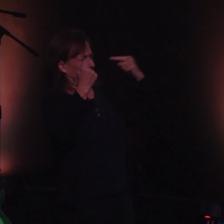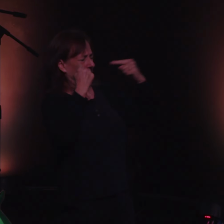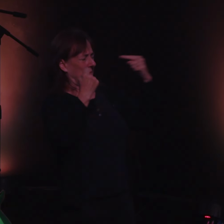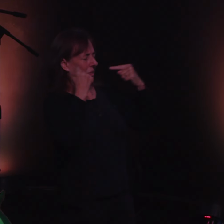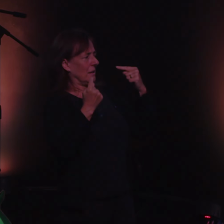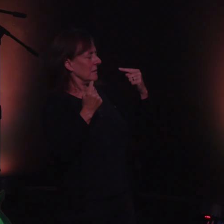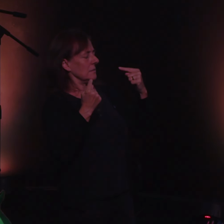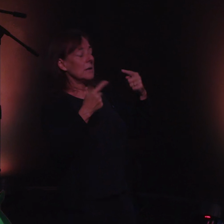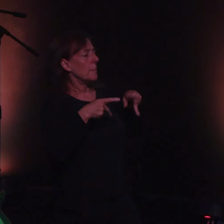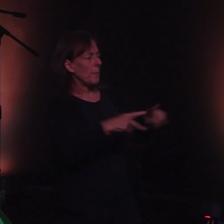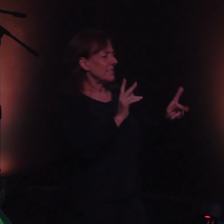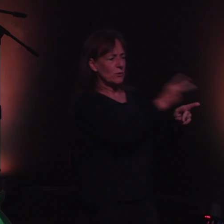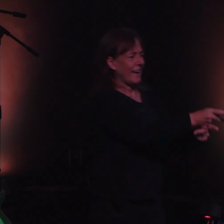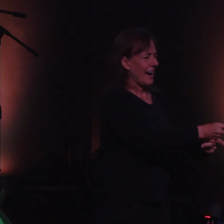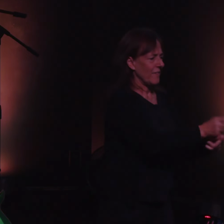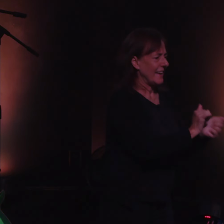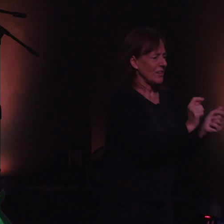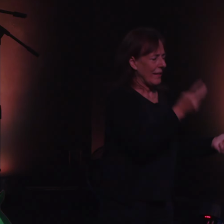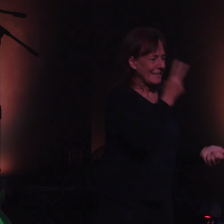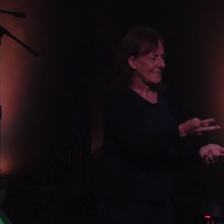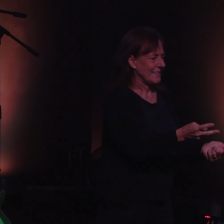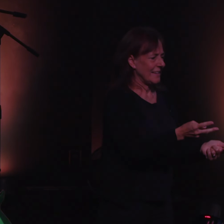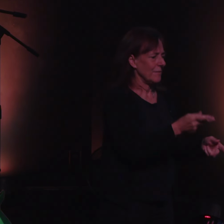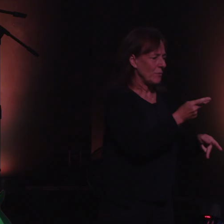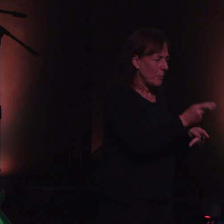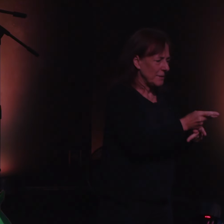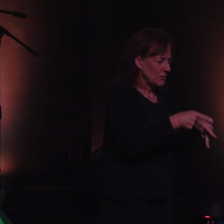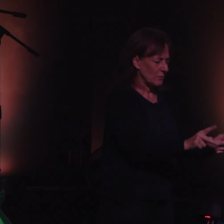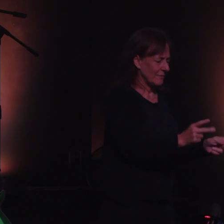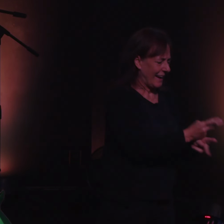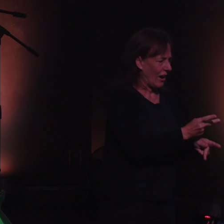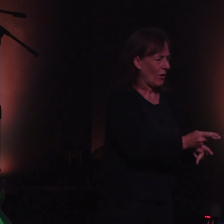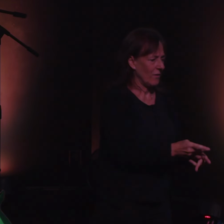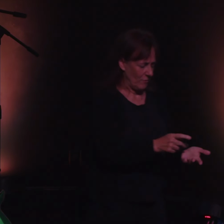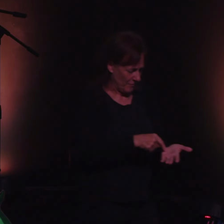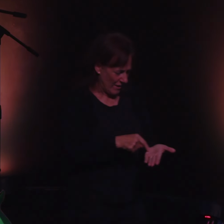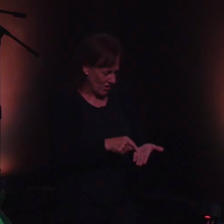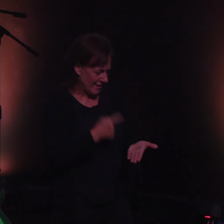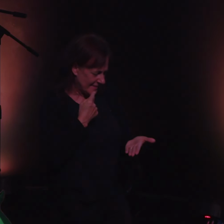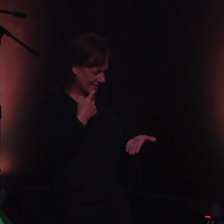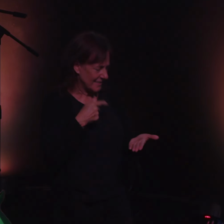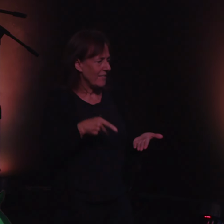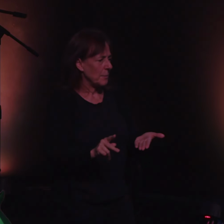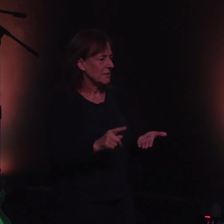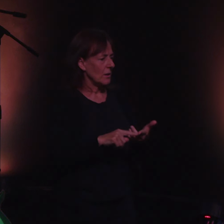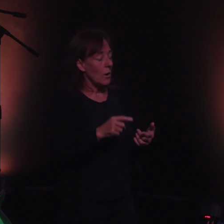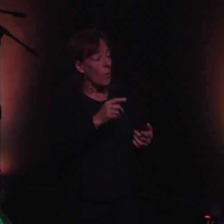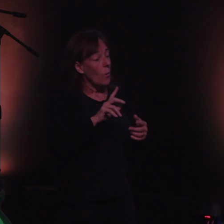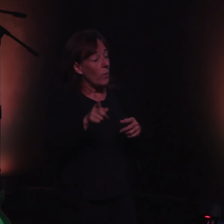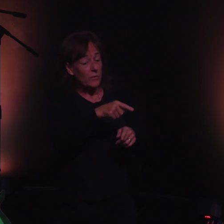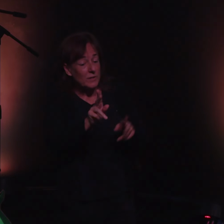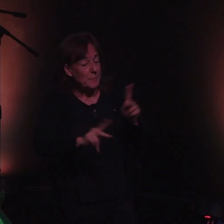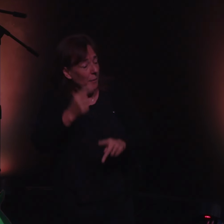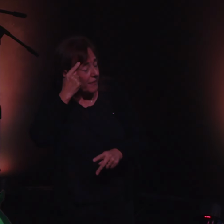No, just permission to care. That's the only thing that I can see from this scripture right here. But what if people think, what